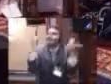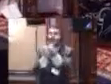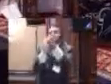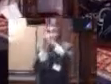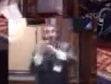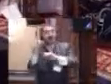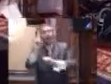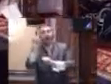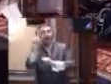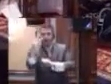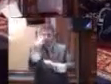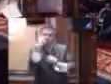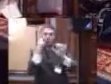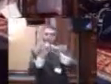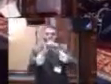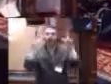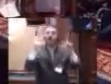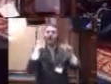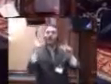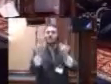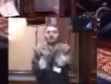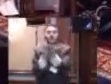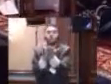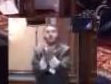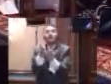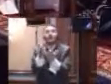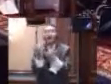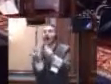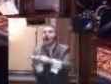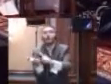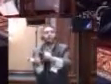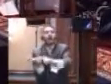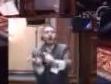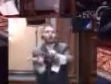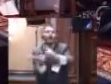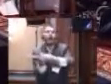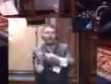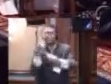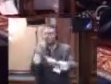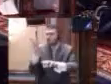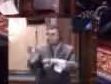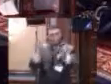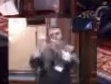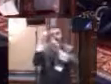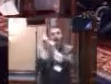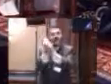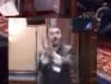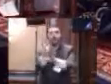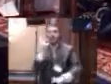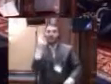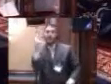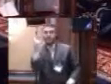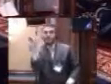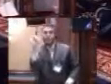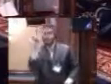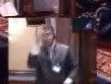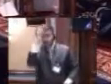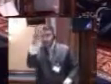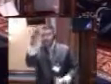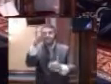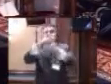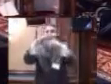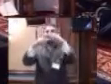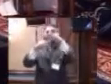the choice of political institutions that must preside over the shift from conflict to a